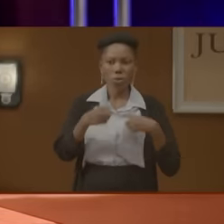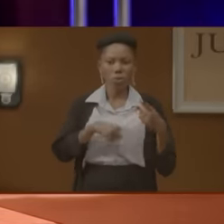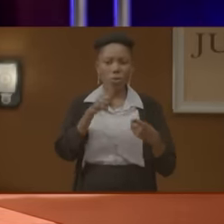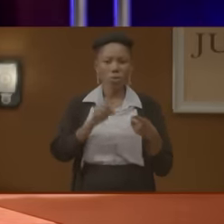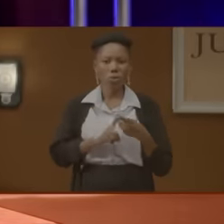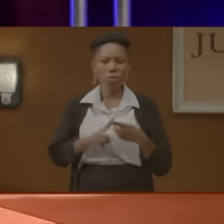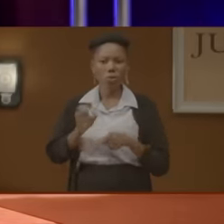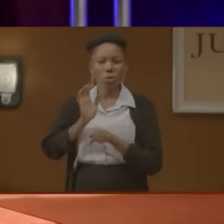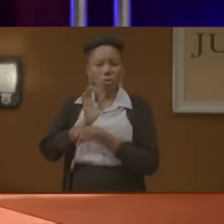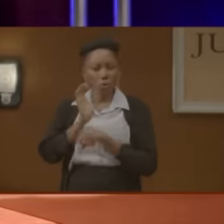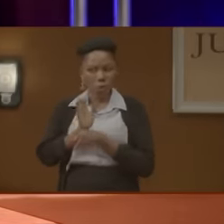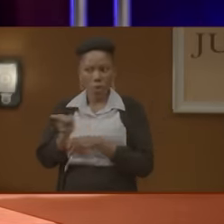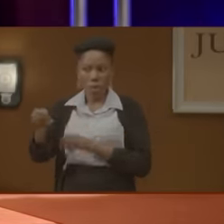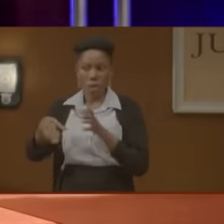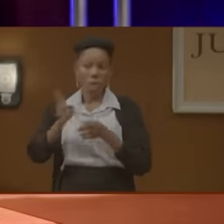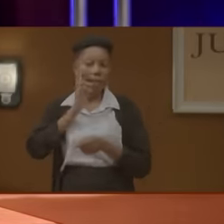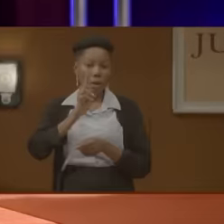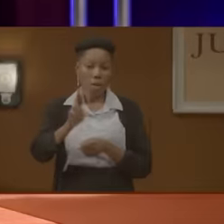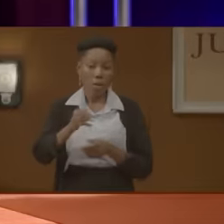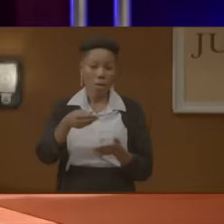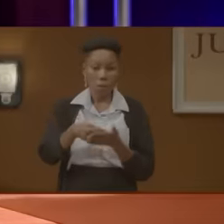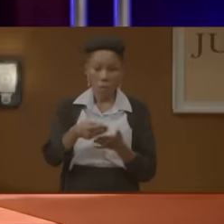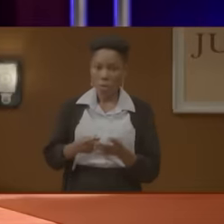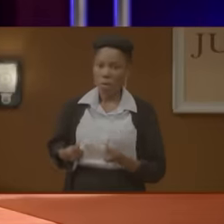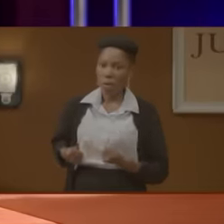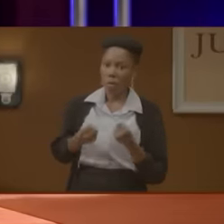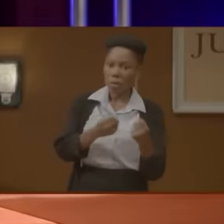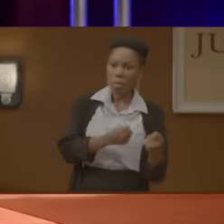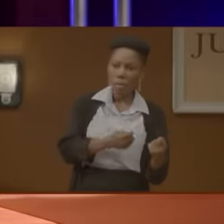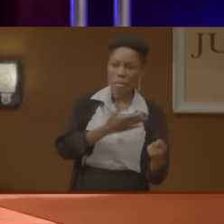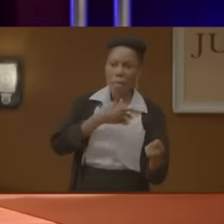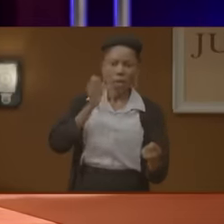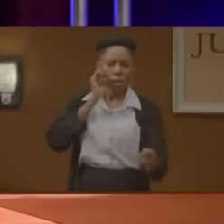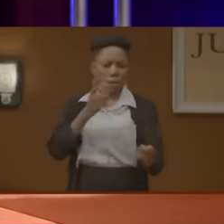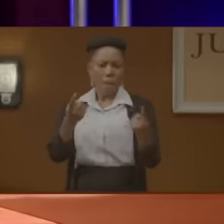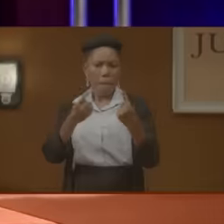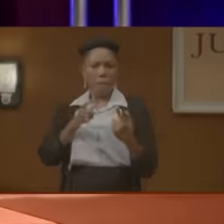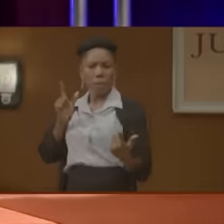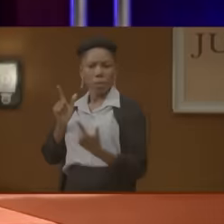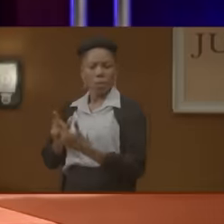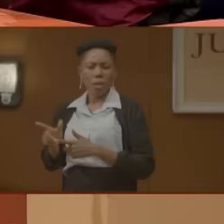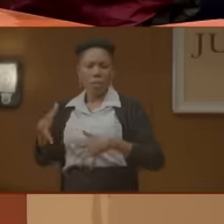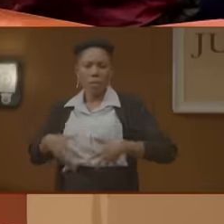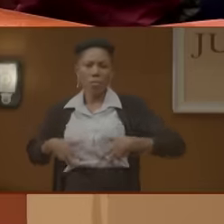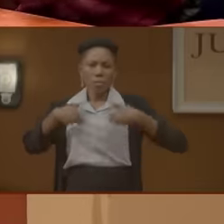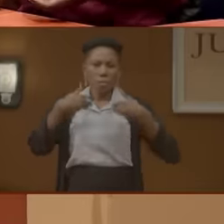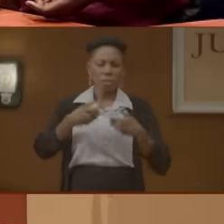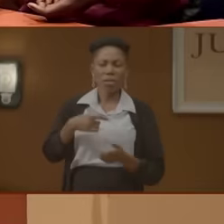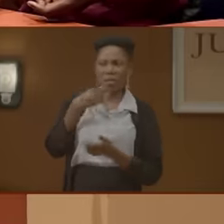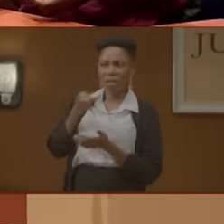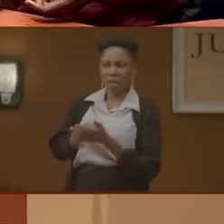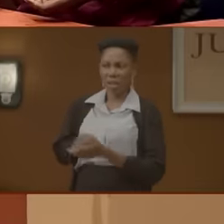She attends one of these churches. So I gave her transport that she asked for. She came up and started venting and ranting that I was